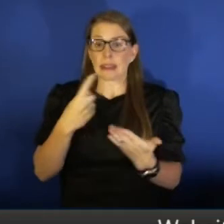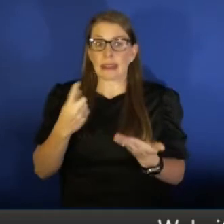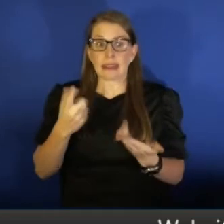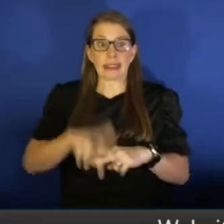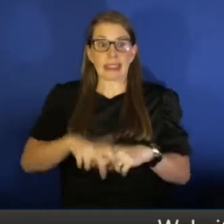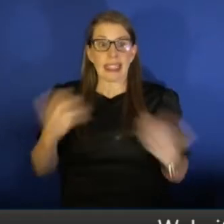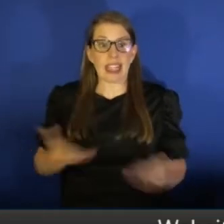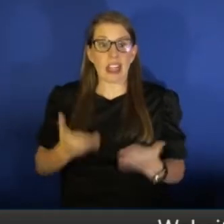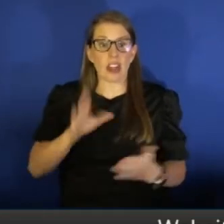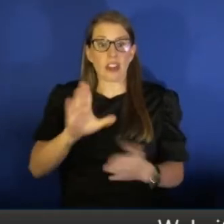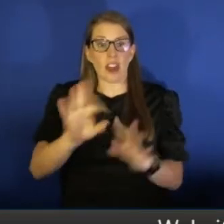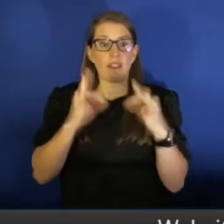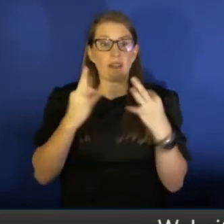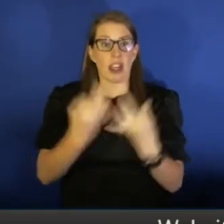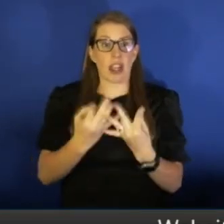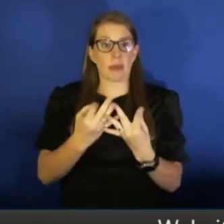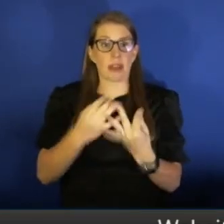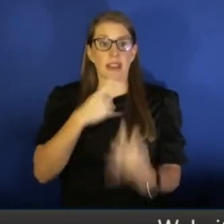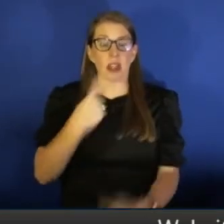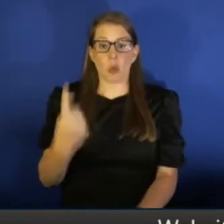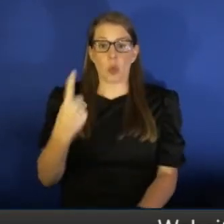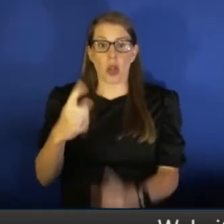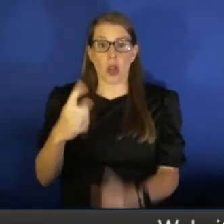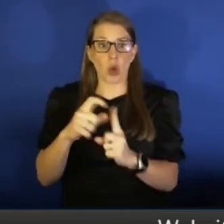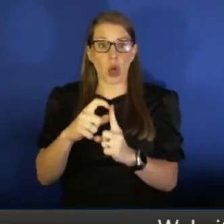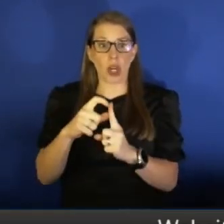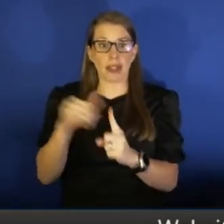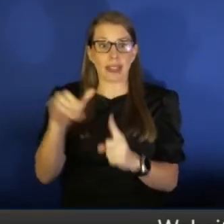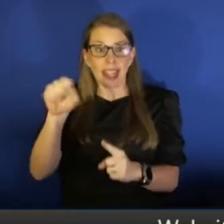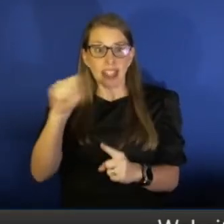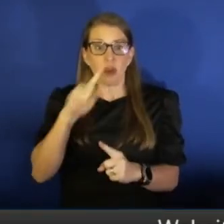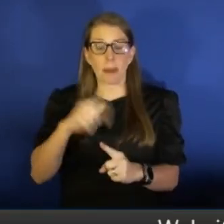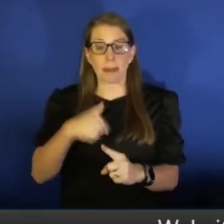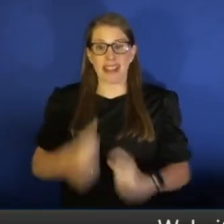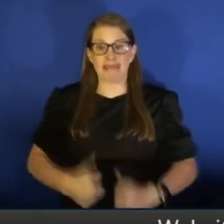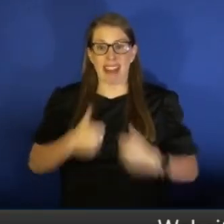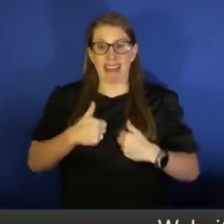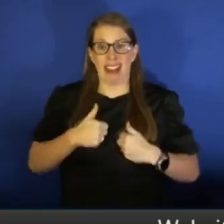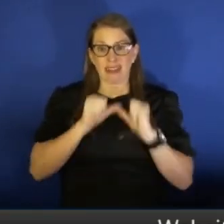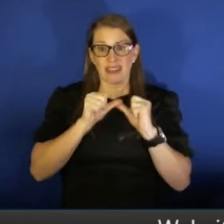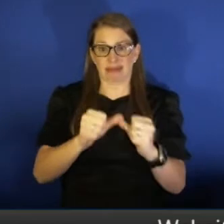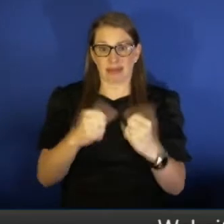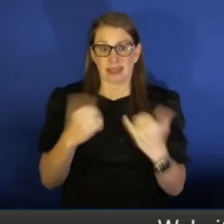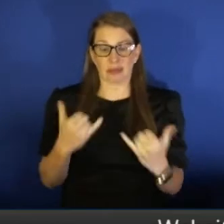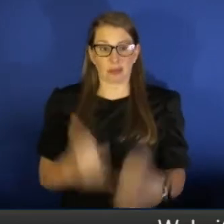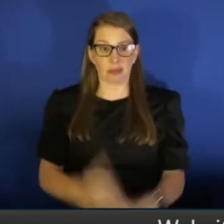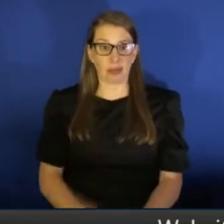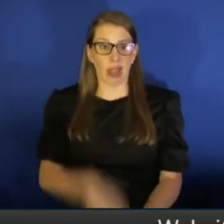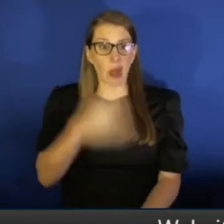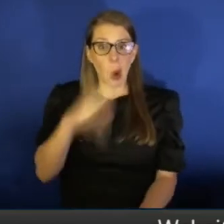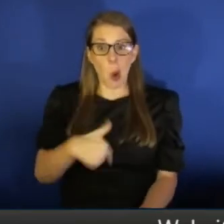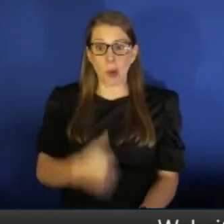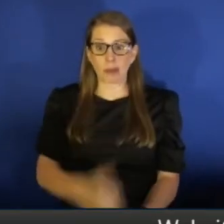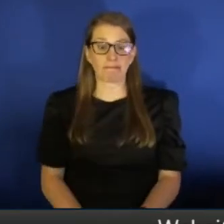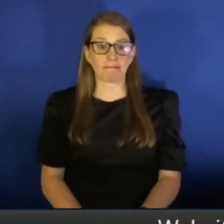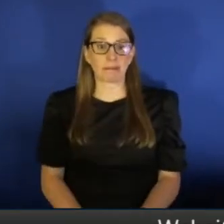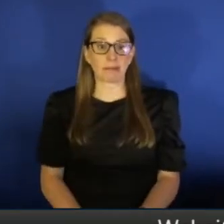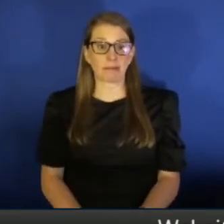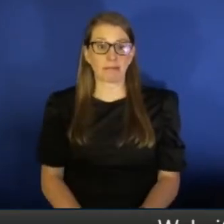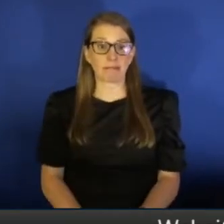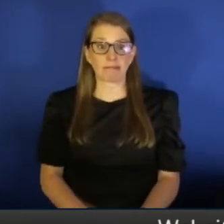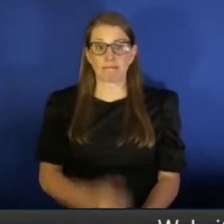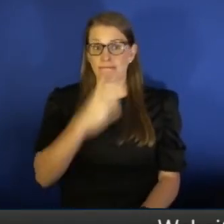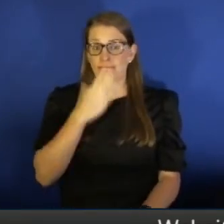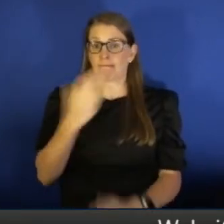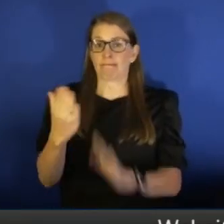just said the one word yes in order for me to be alive today. So, I don't know. All I can do is really praise Aaron and thank him